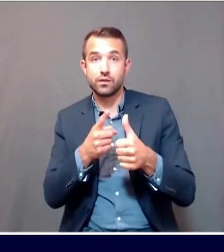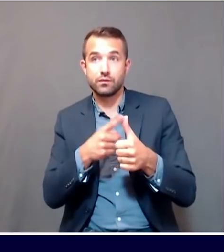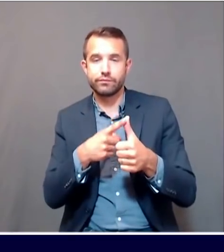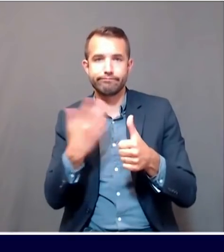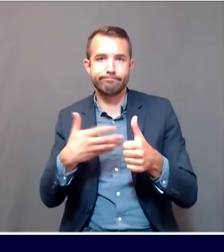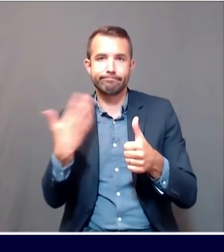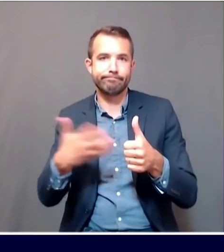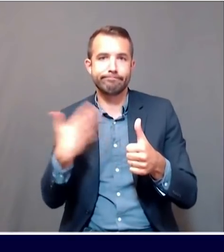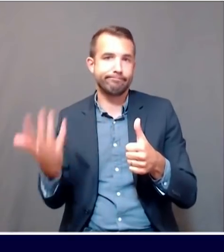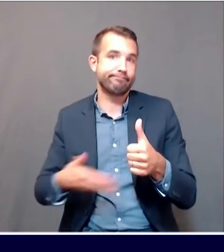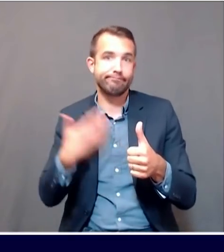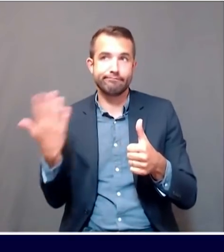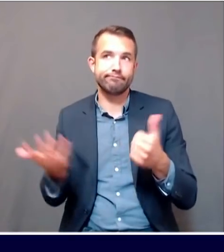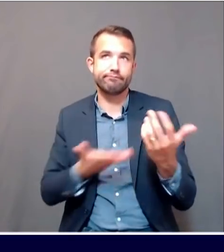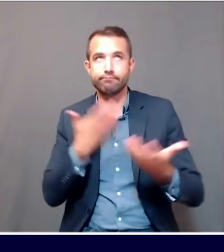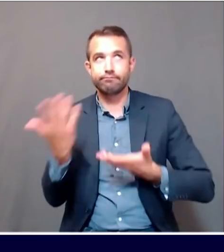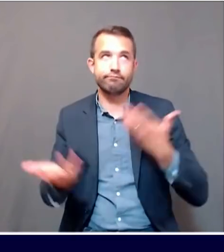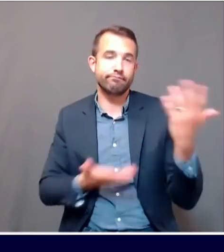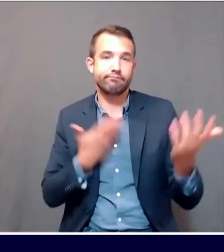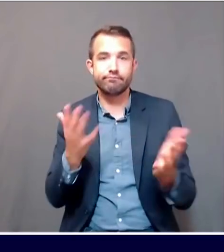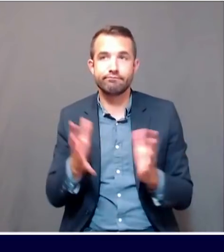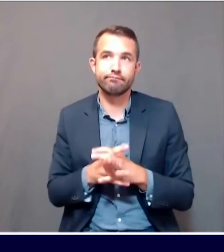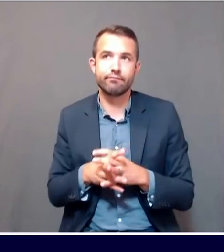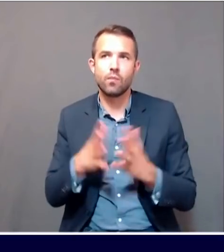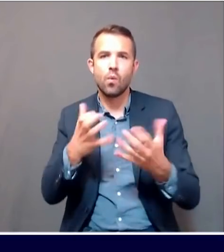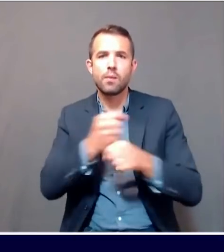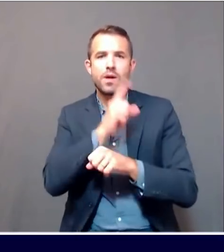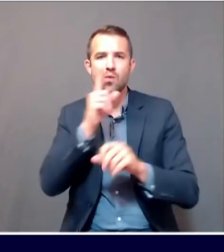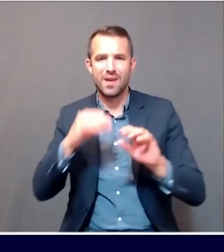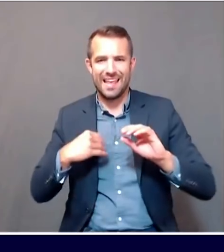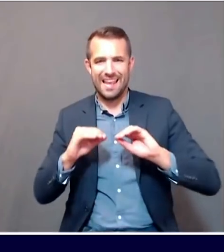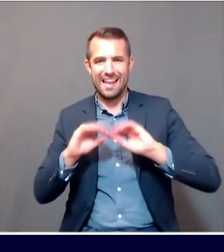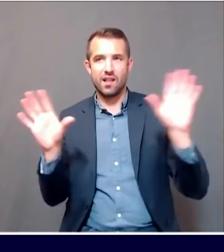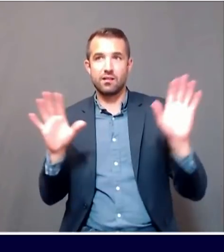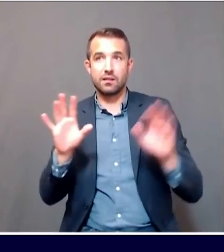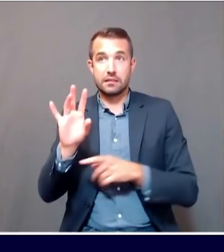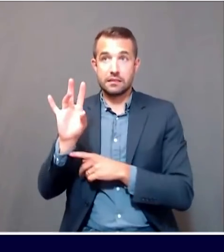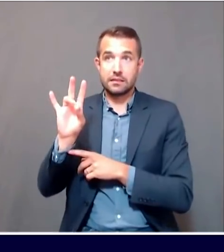make sure everyone's clear, 72 hours, the